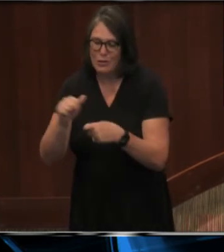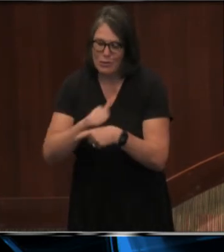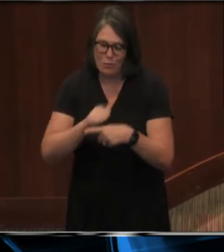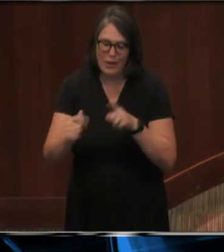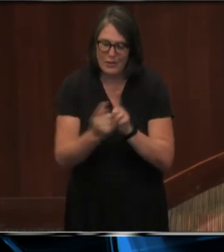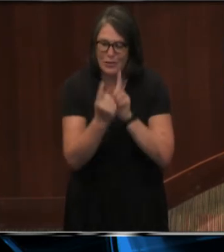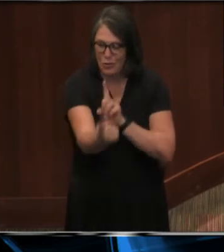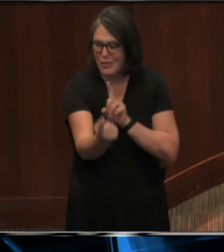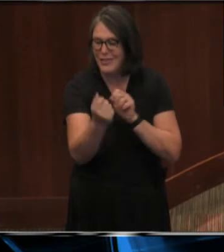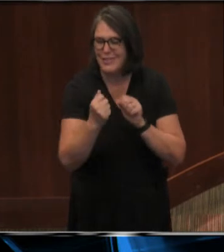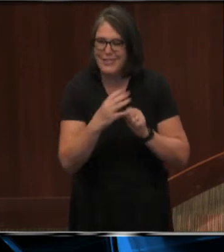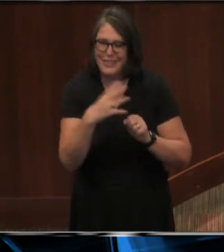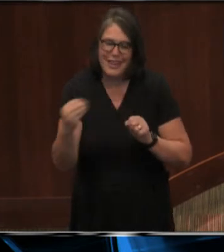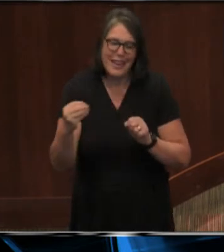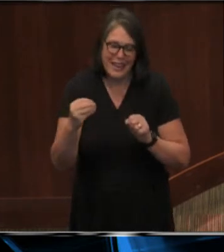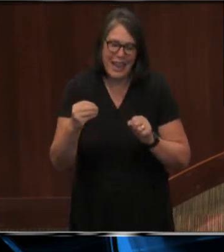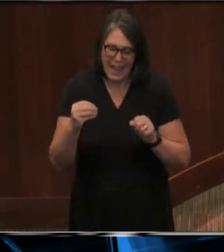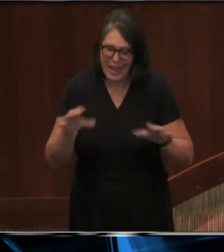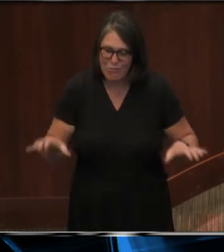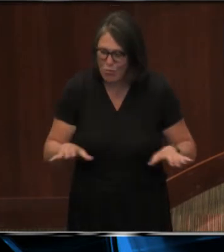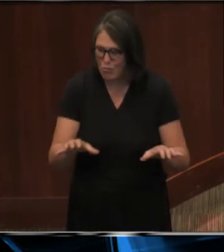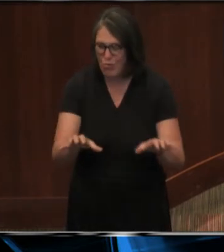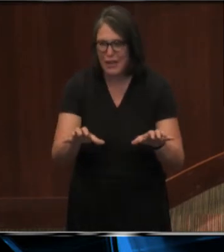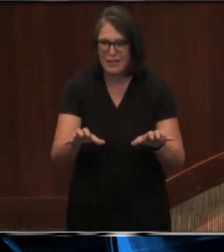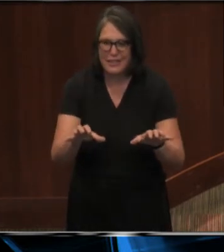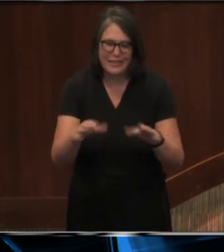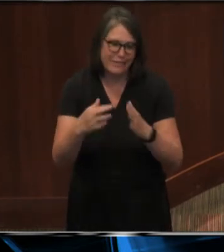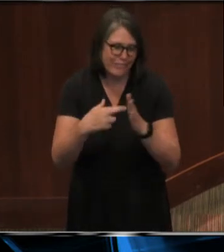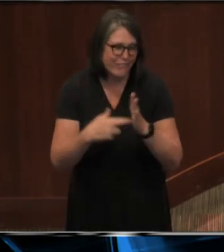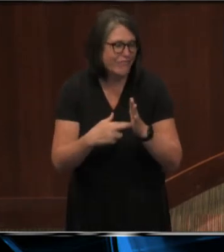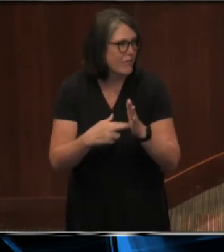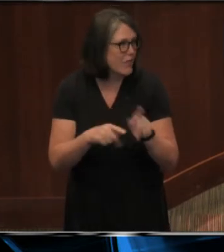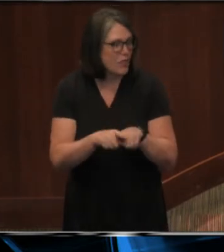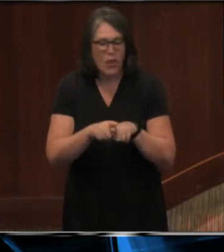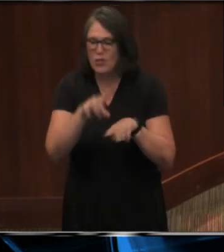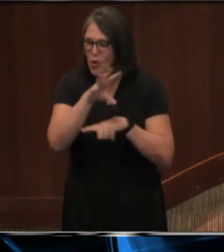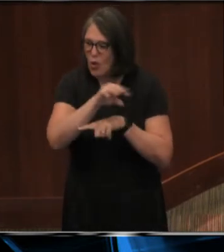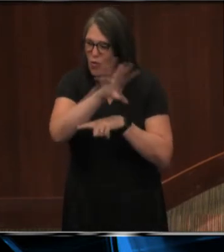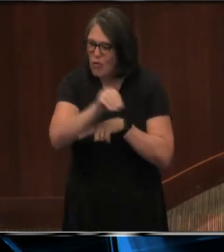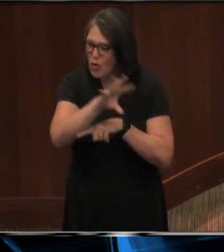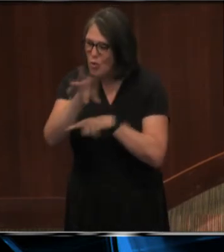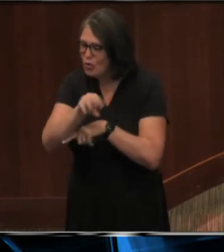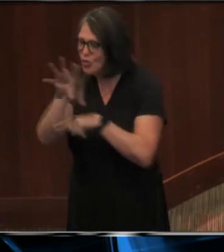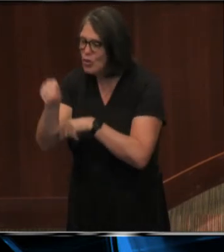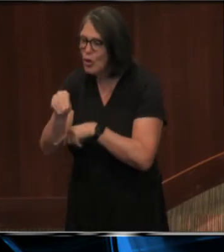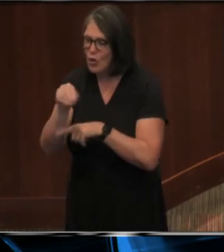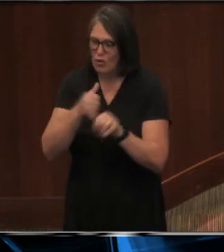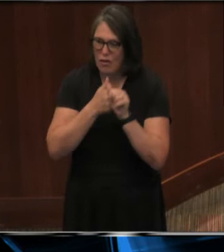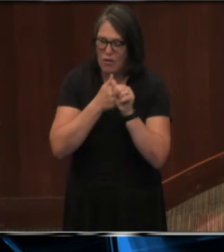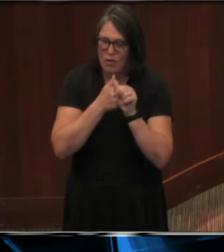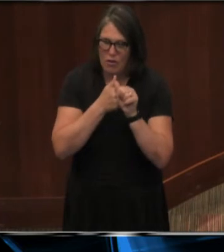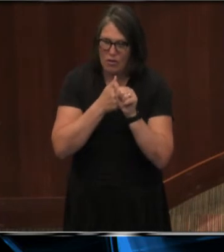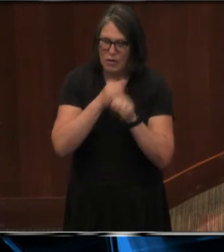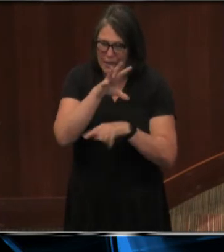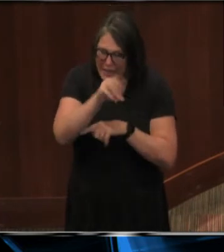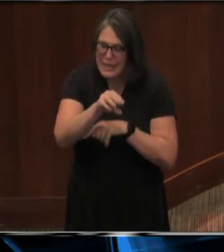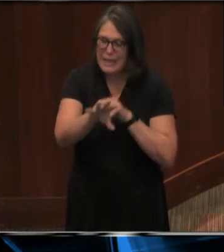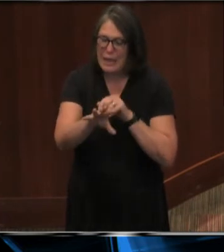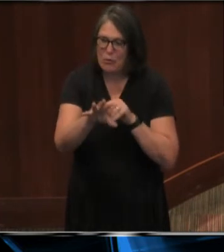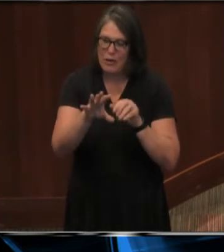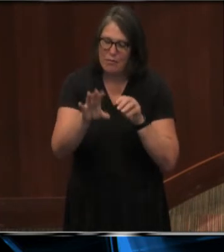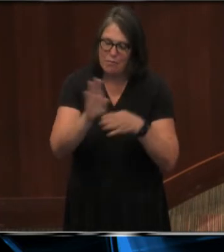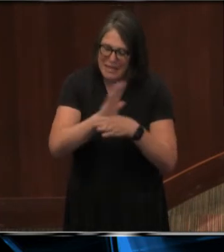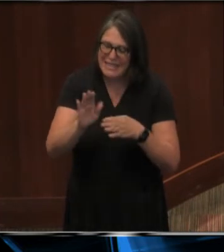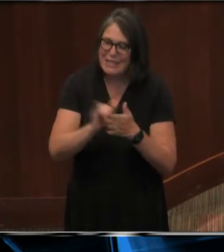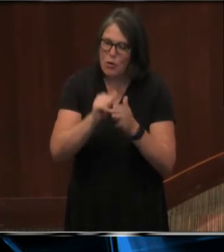social distancing and safety guidelines. We also curated a custom photo shoot just to capture businesses following the rules. We want to make sure